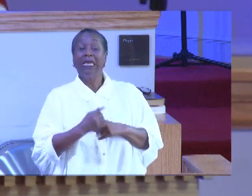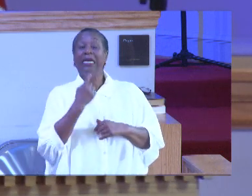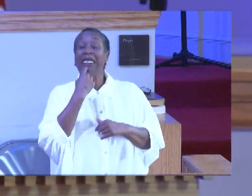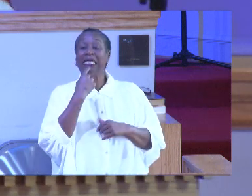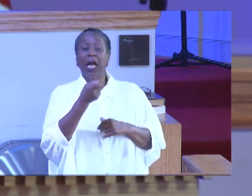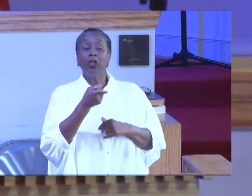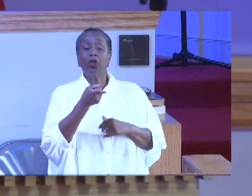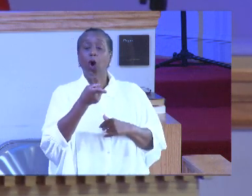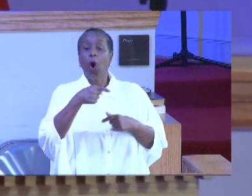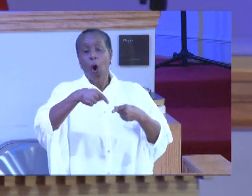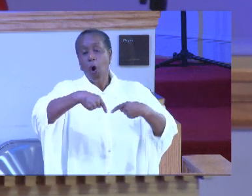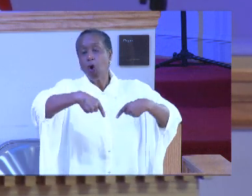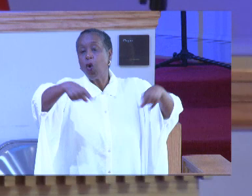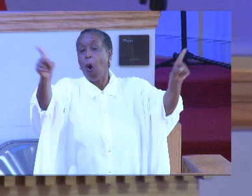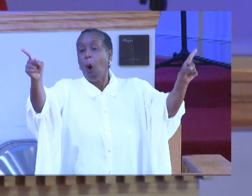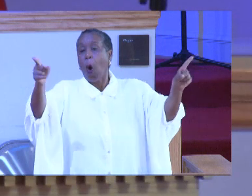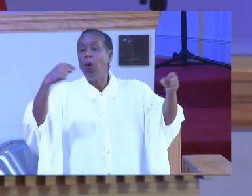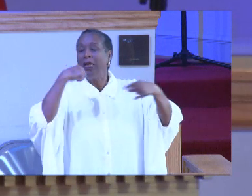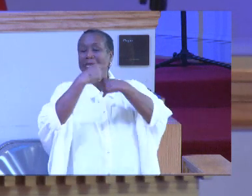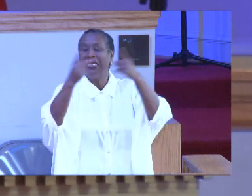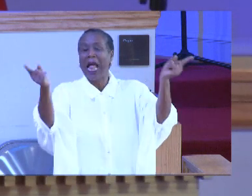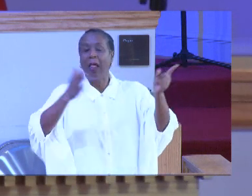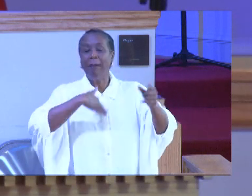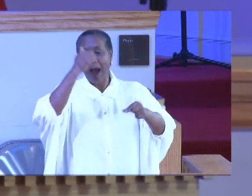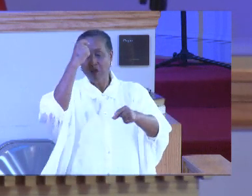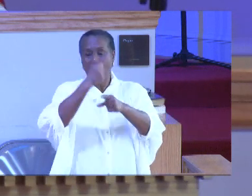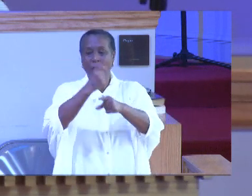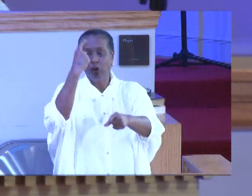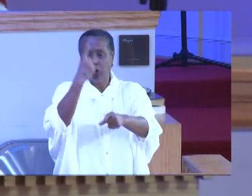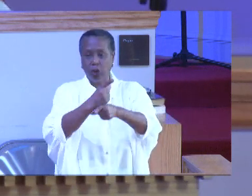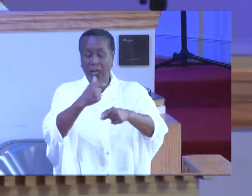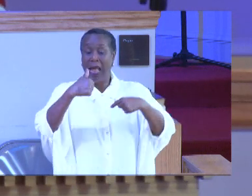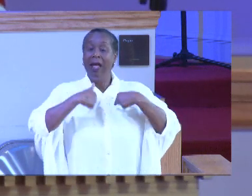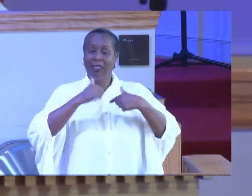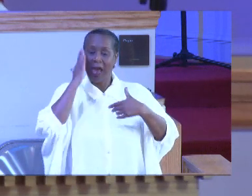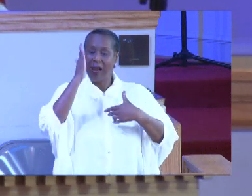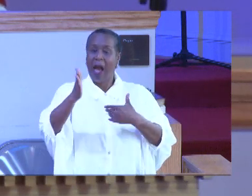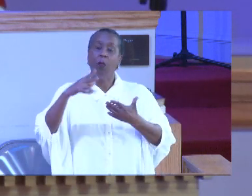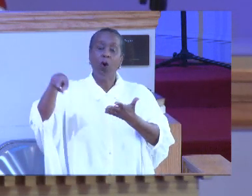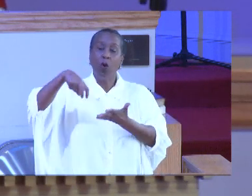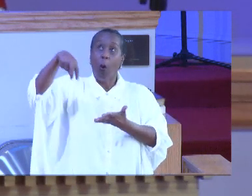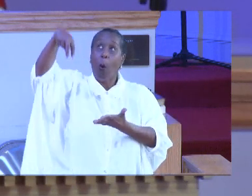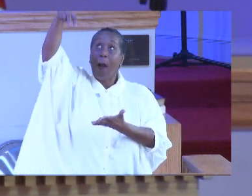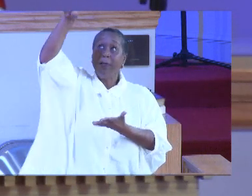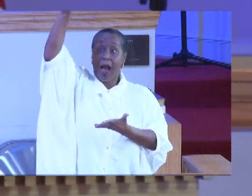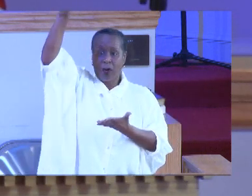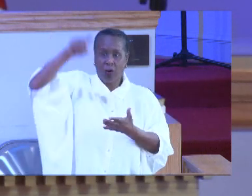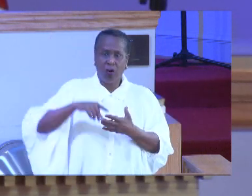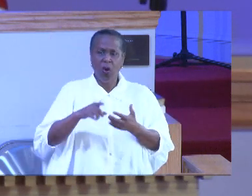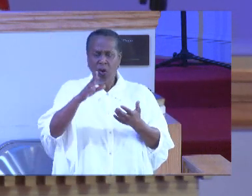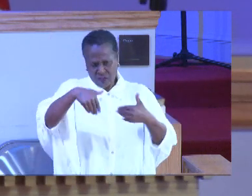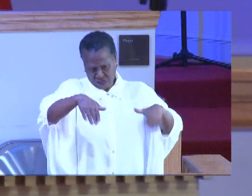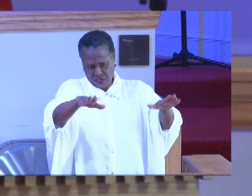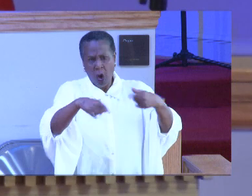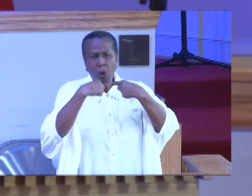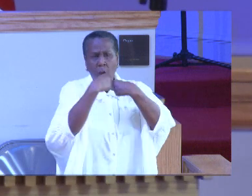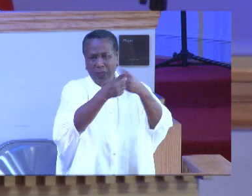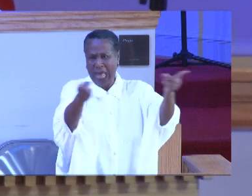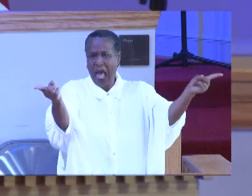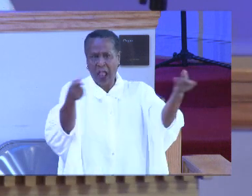tell my brothers that I'm going up yonder. Go tell